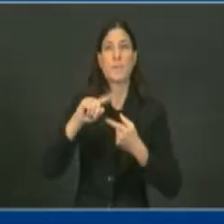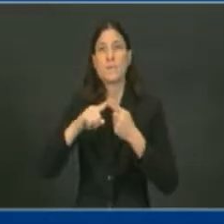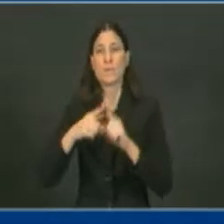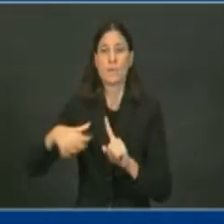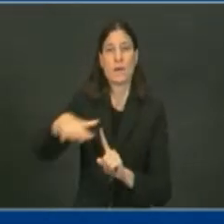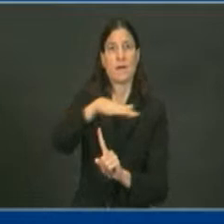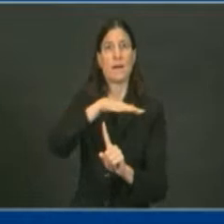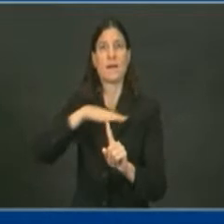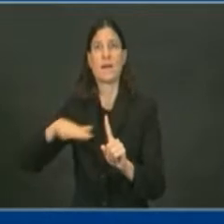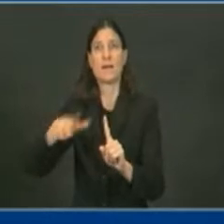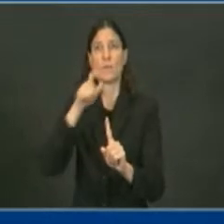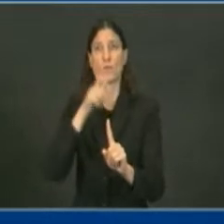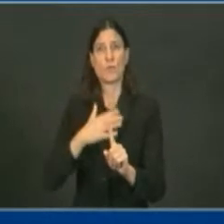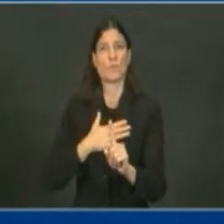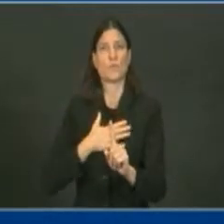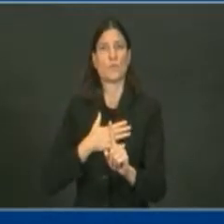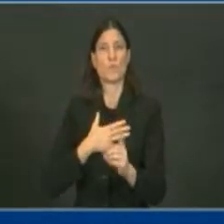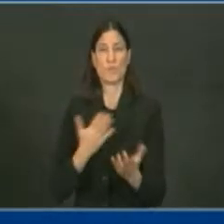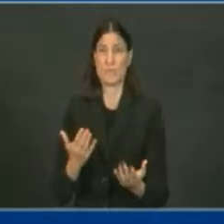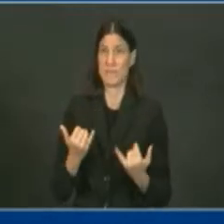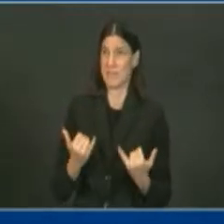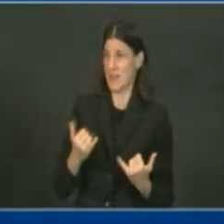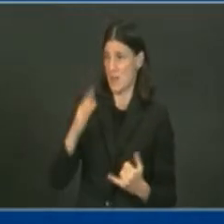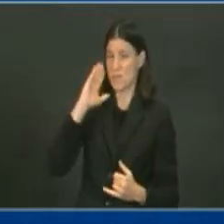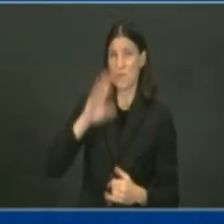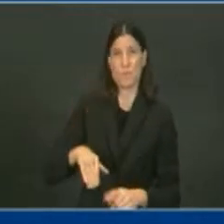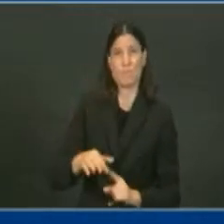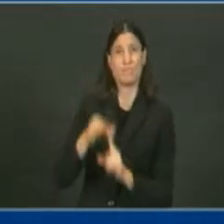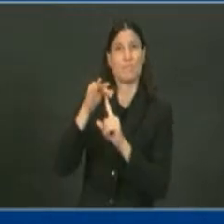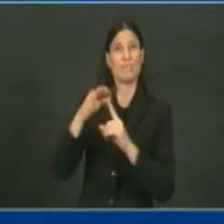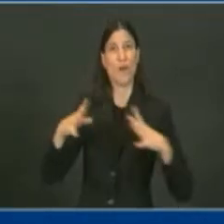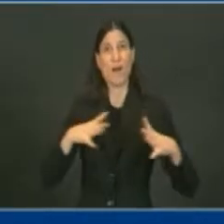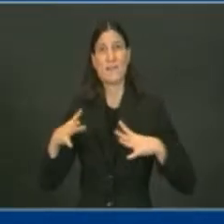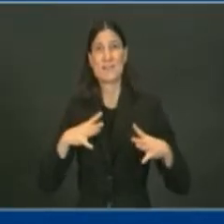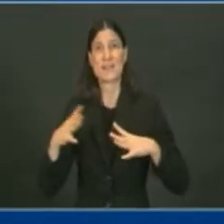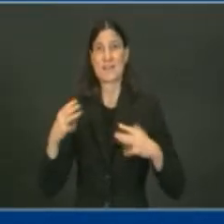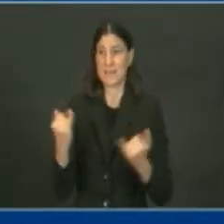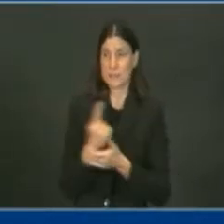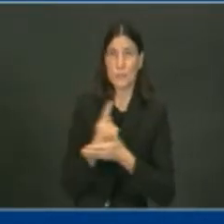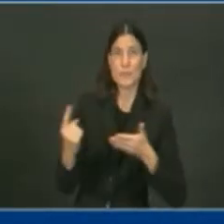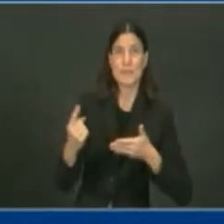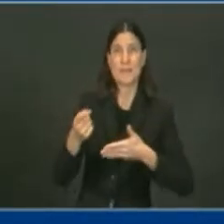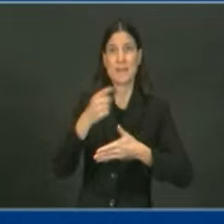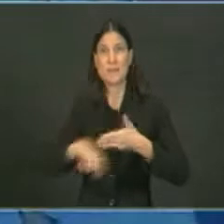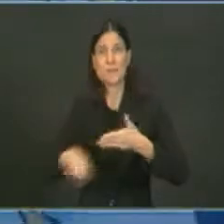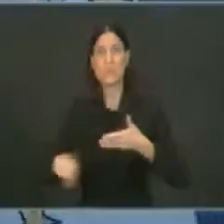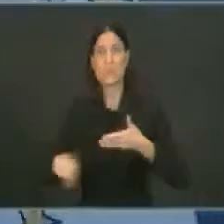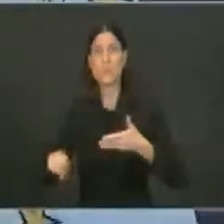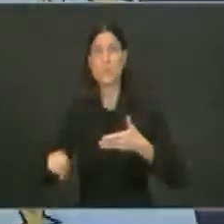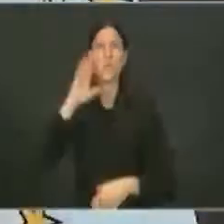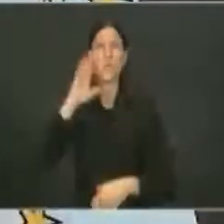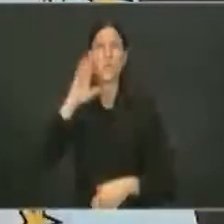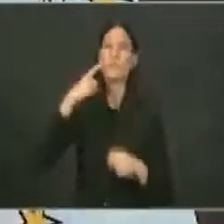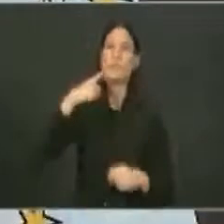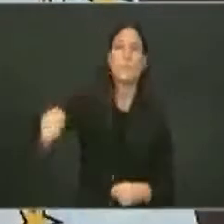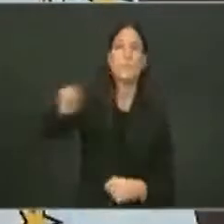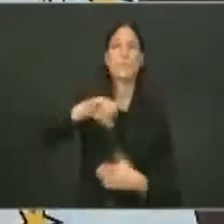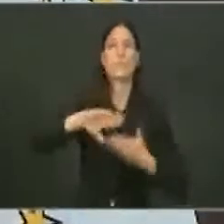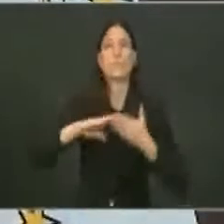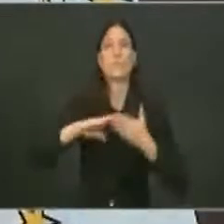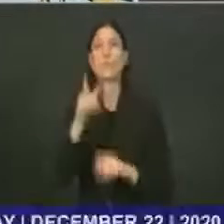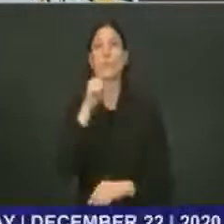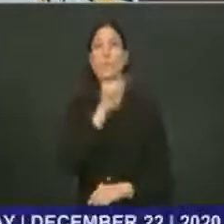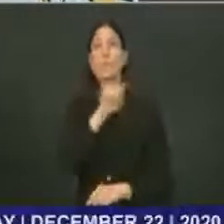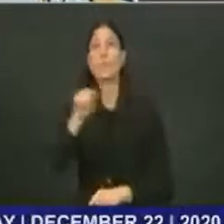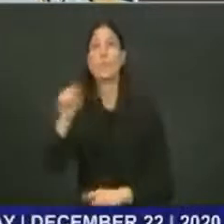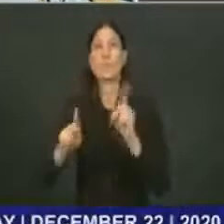now, a week before Christmas, a week before the holidays. It's been a brutal year. And so if you have a loved one who has passed, or you have a loved one now